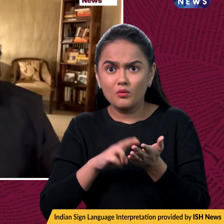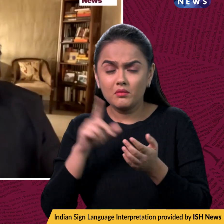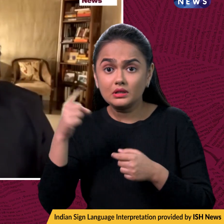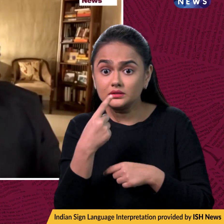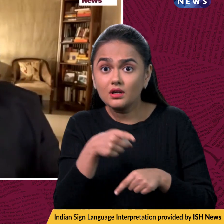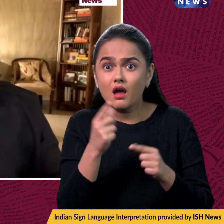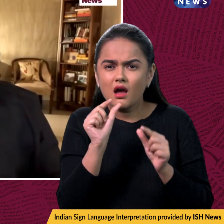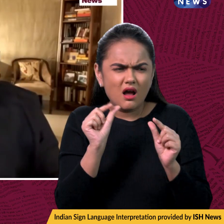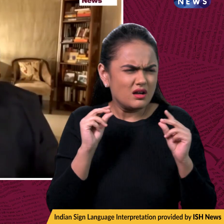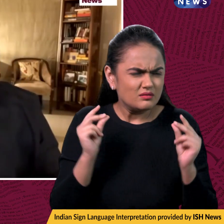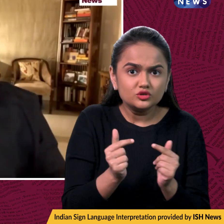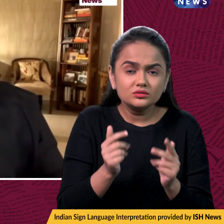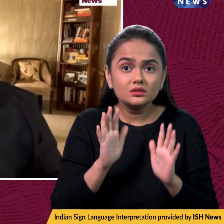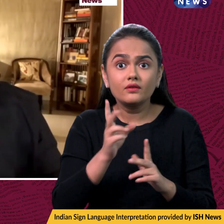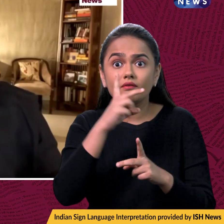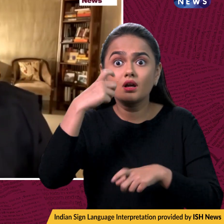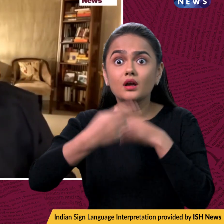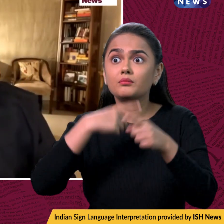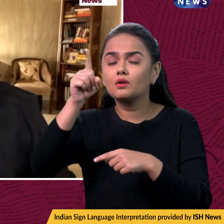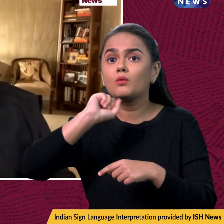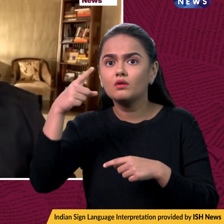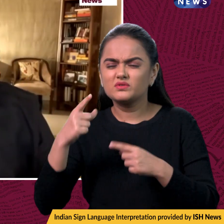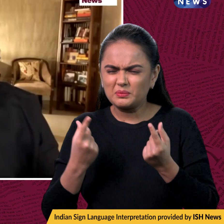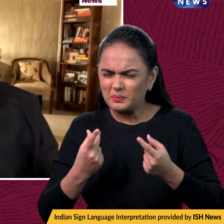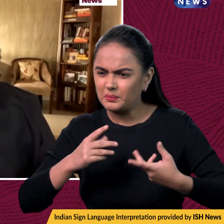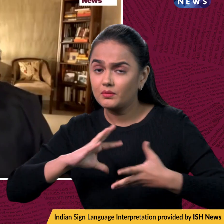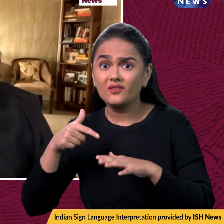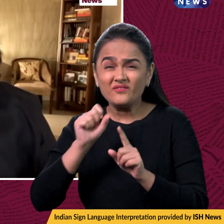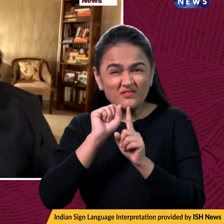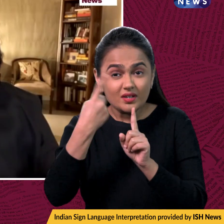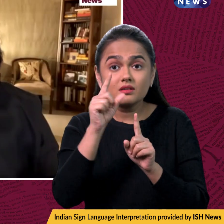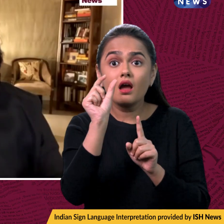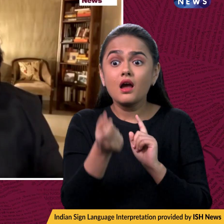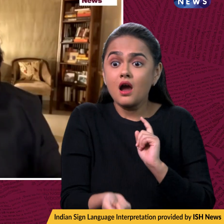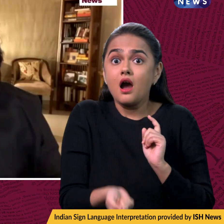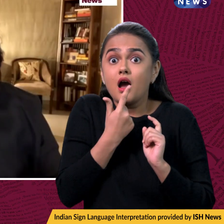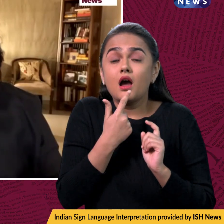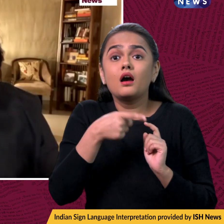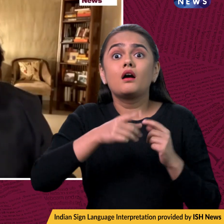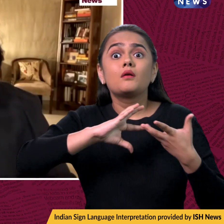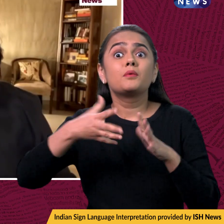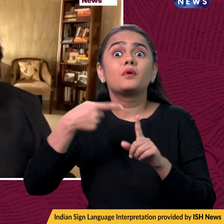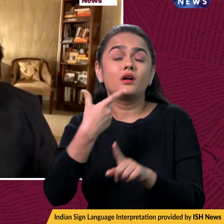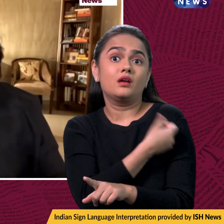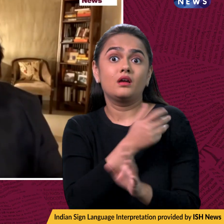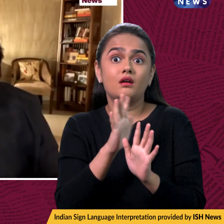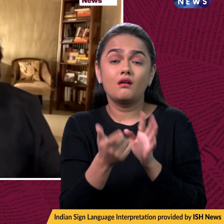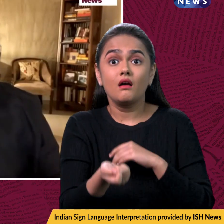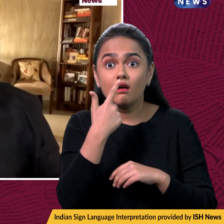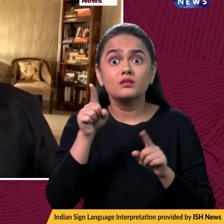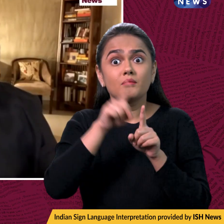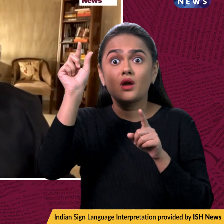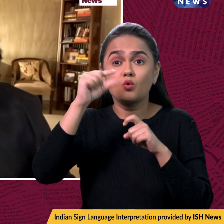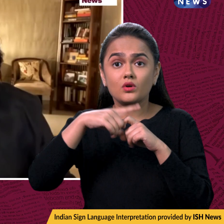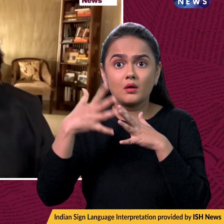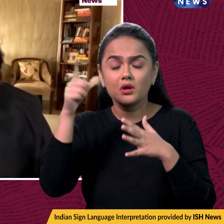Molnupiravir, to be used in emergency, made by 13 companies in India. This is the first oral treatment drug for COVID. It's also been approved by other